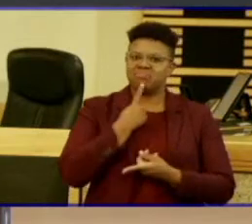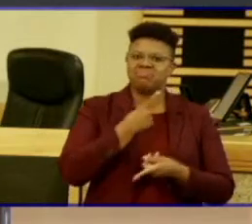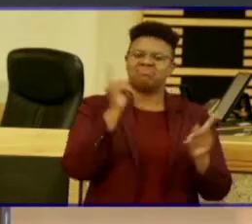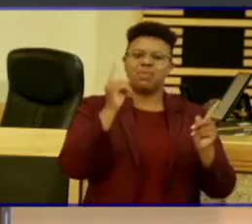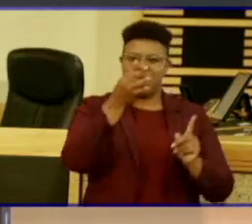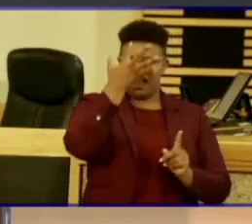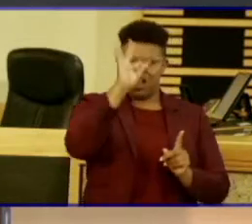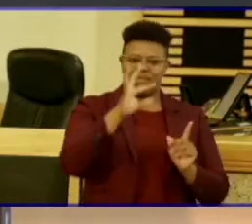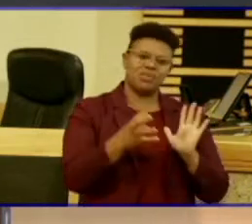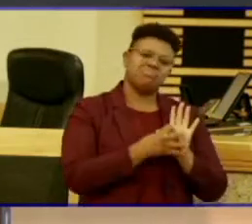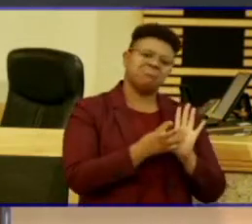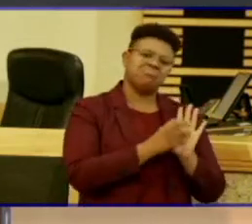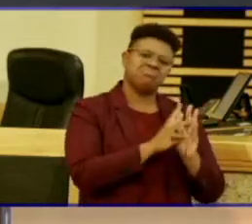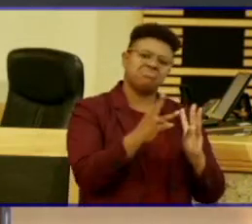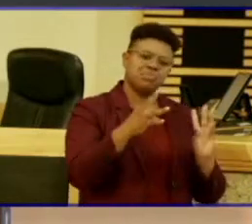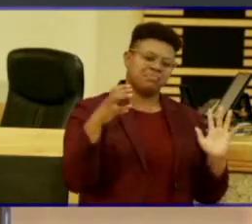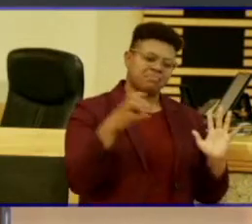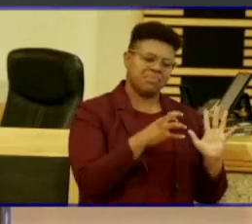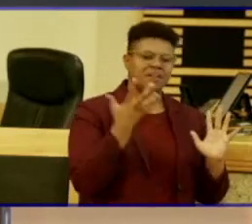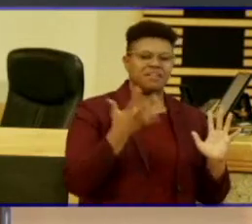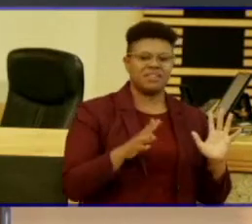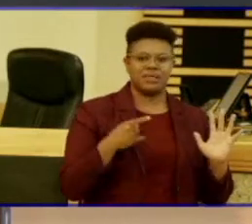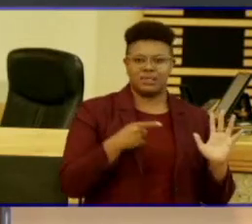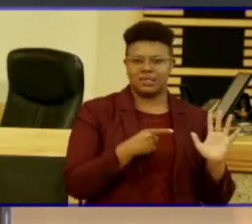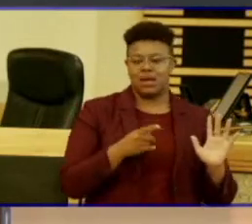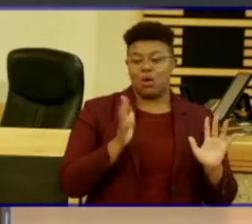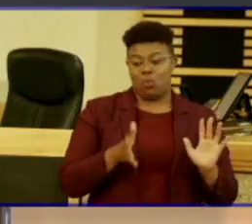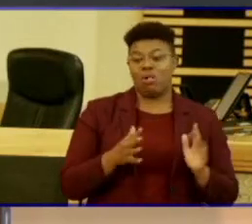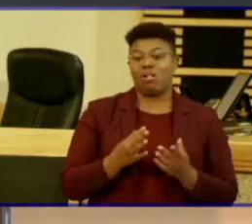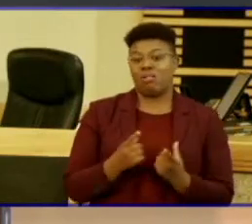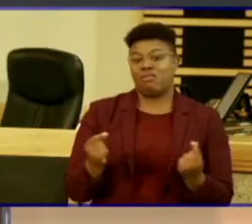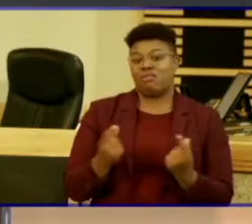the technical feasibility studies have been completed